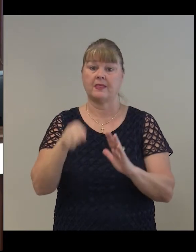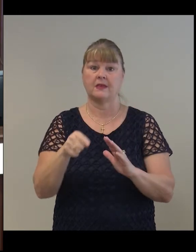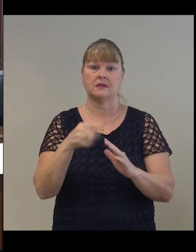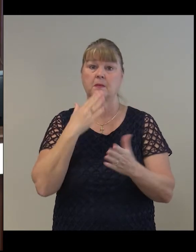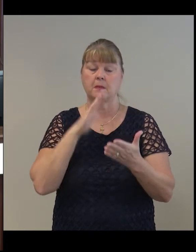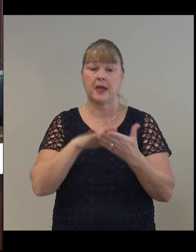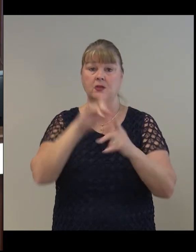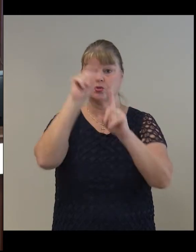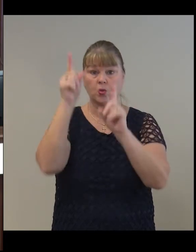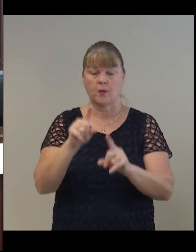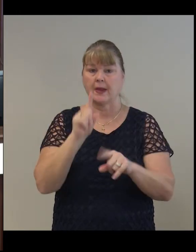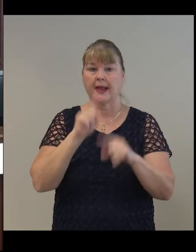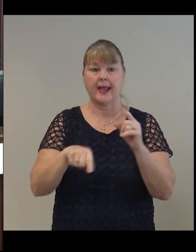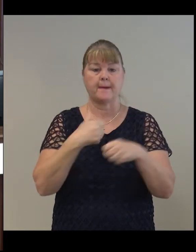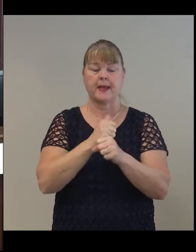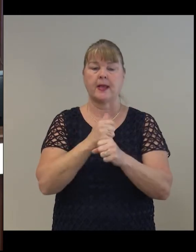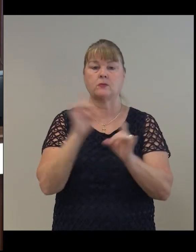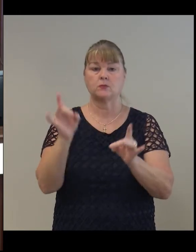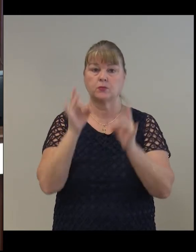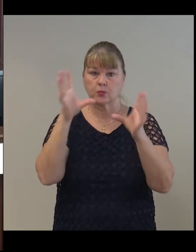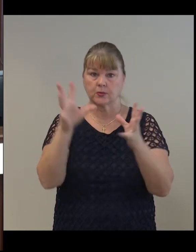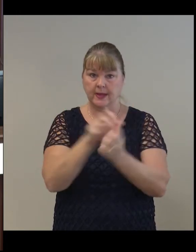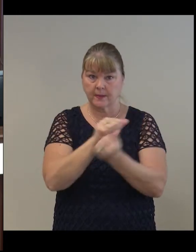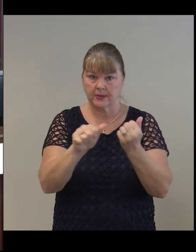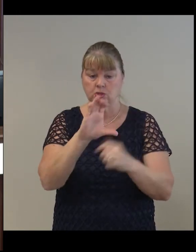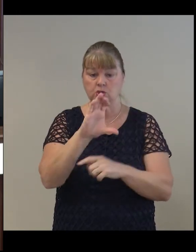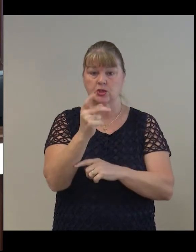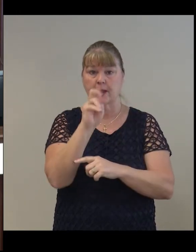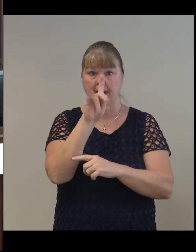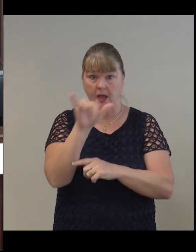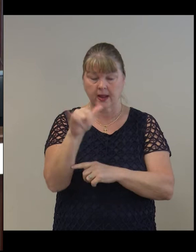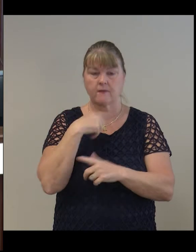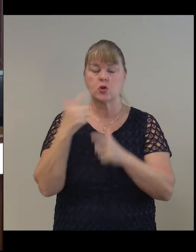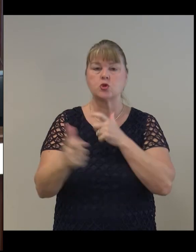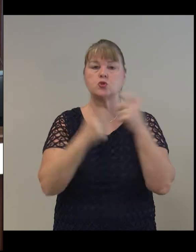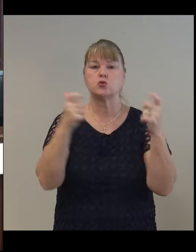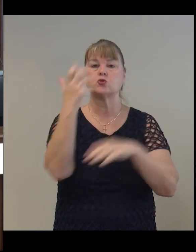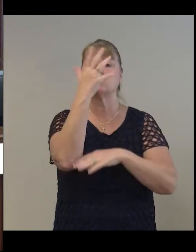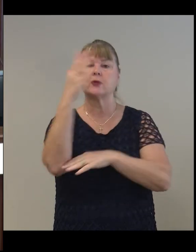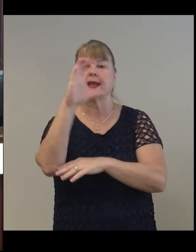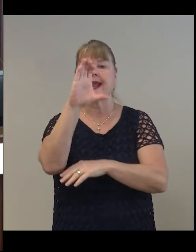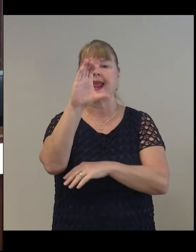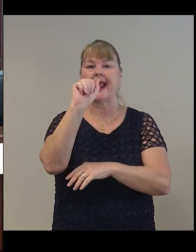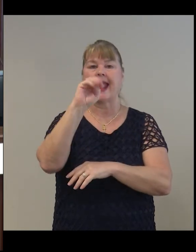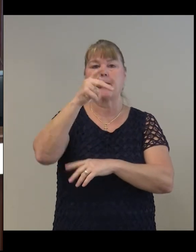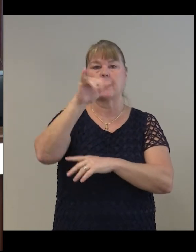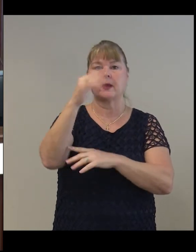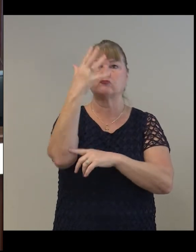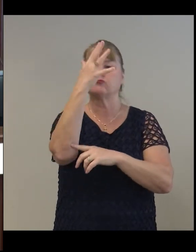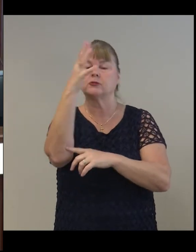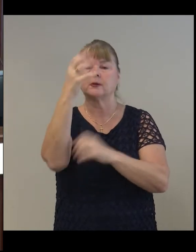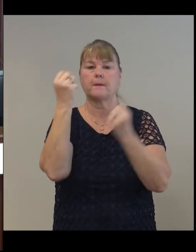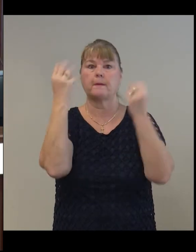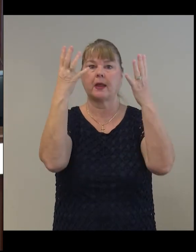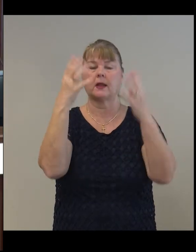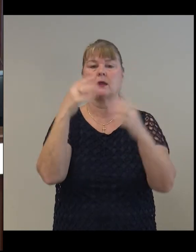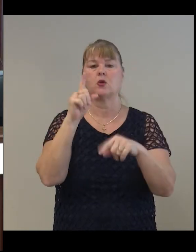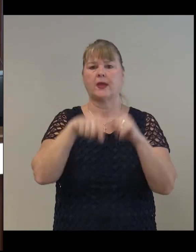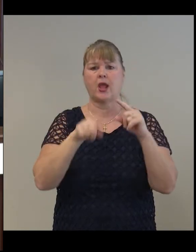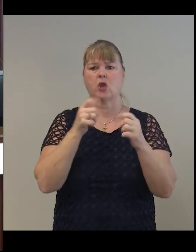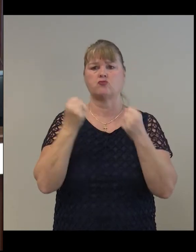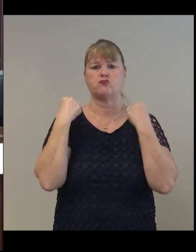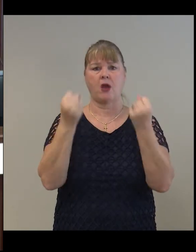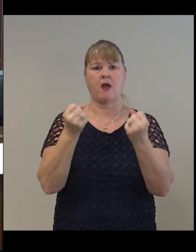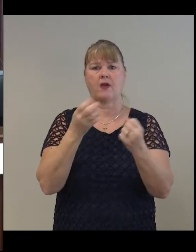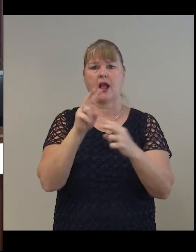can't produce significant damage. Chatham County has a huge tree canopy here. You couldn't go a couple